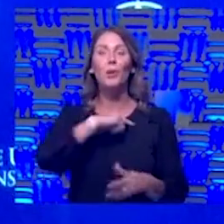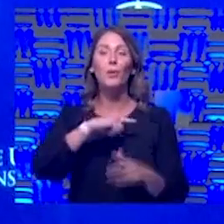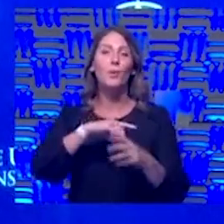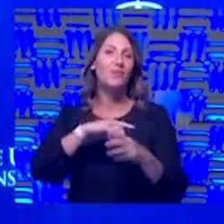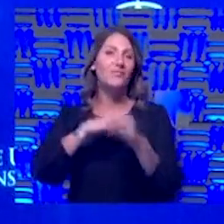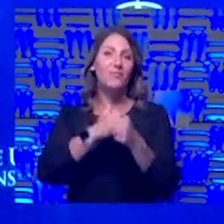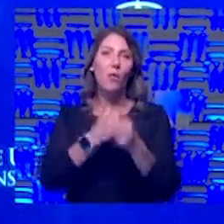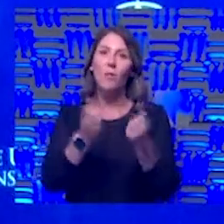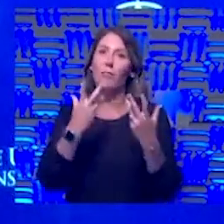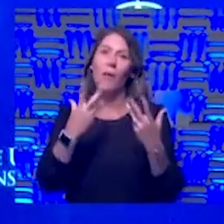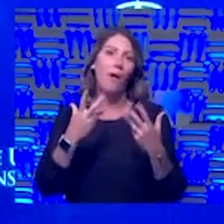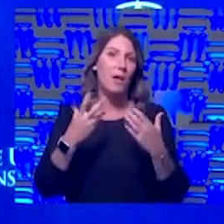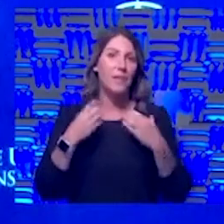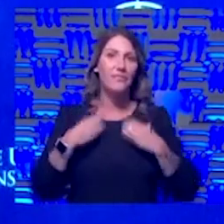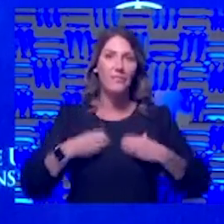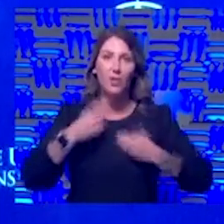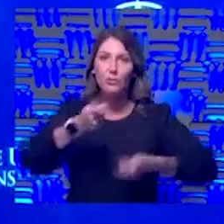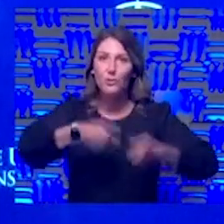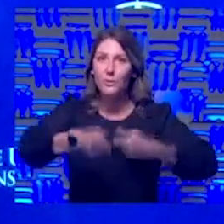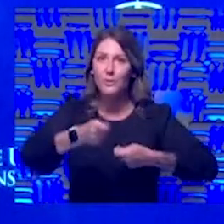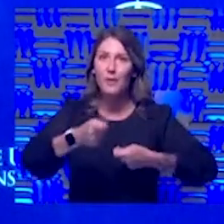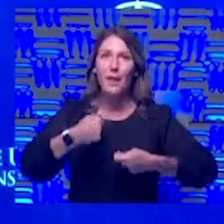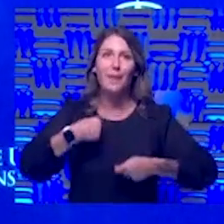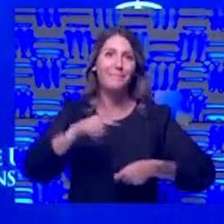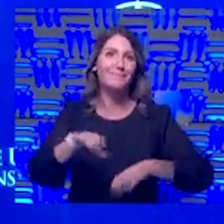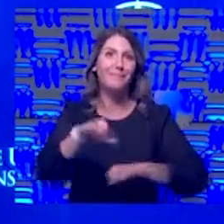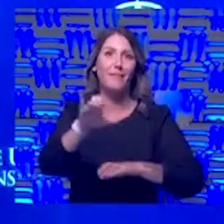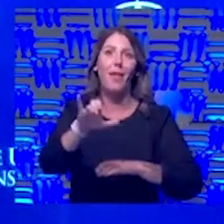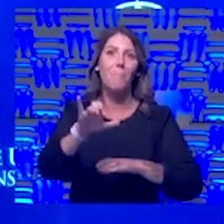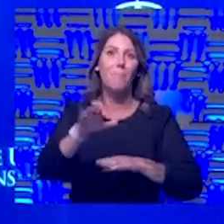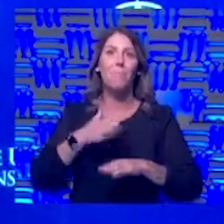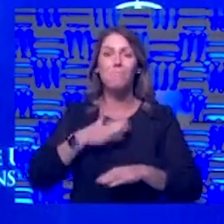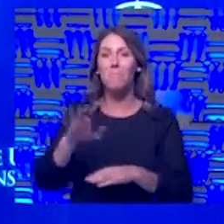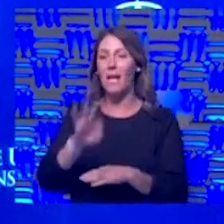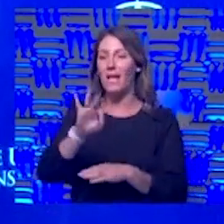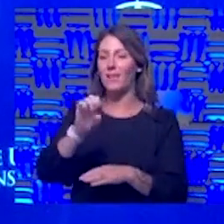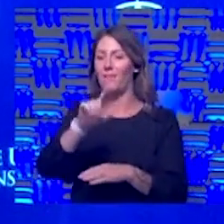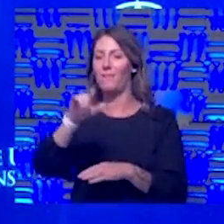lung transplants, and I did that a lung transplant fellowship a number of years ago.